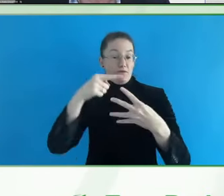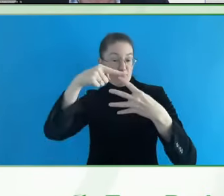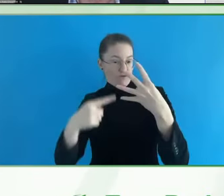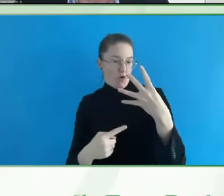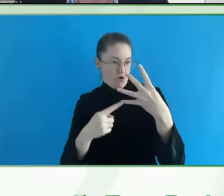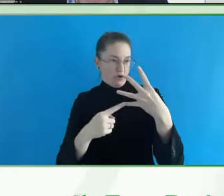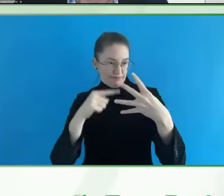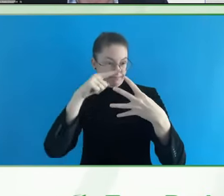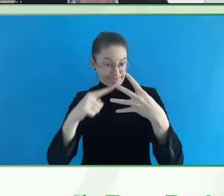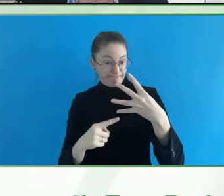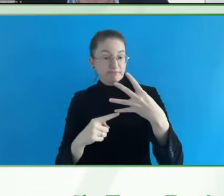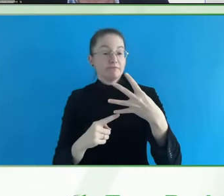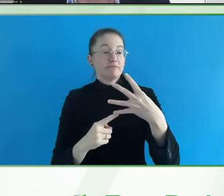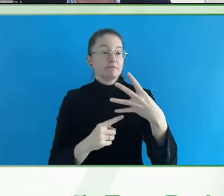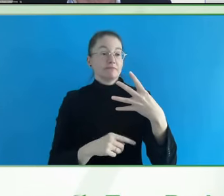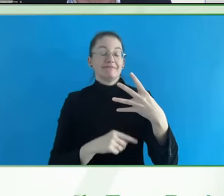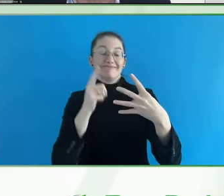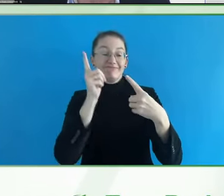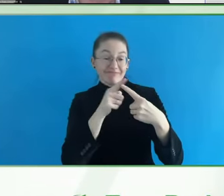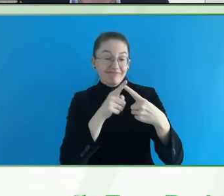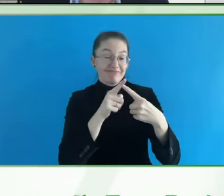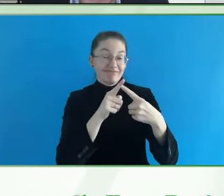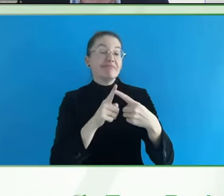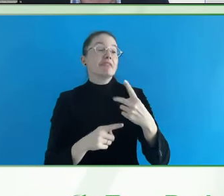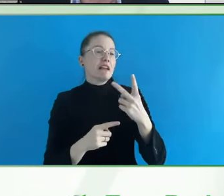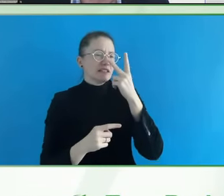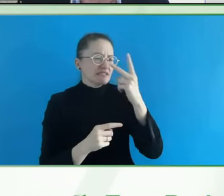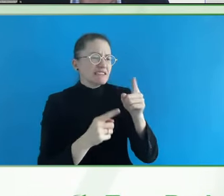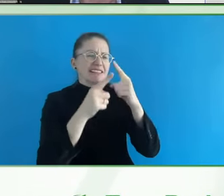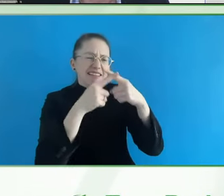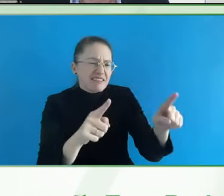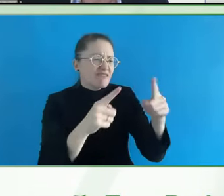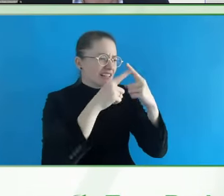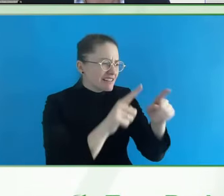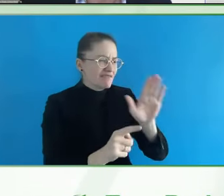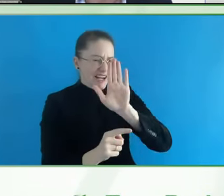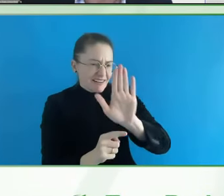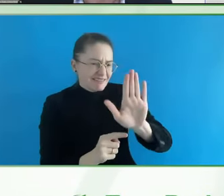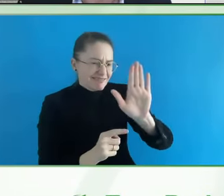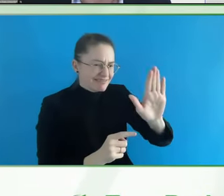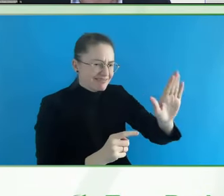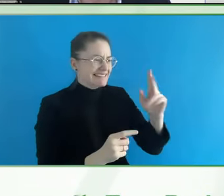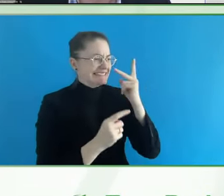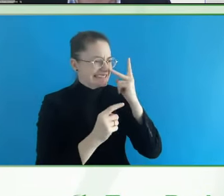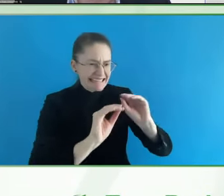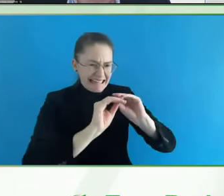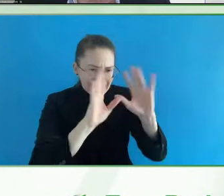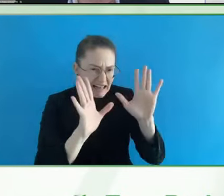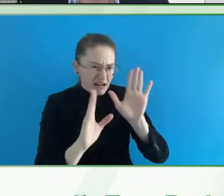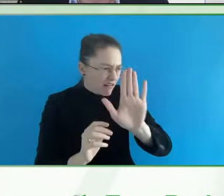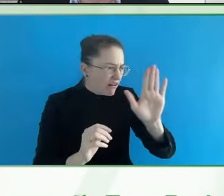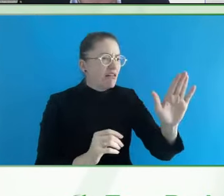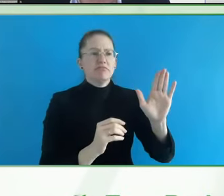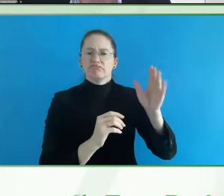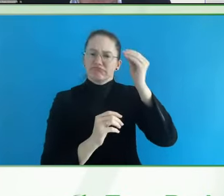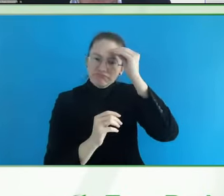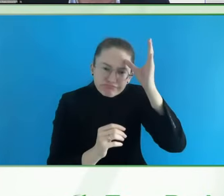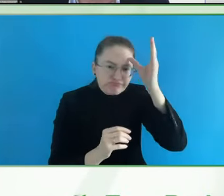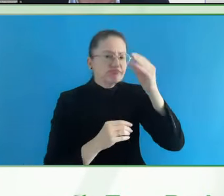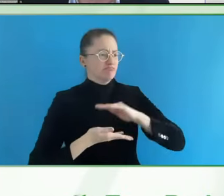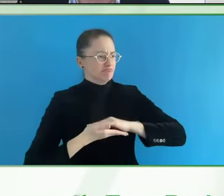equally important for the comprehensive development of students, facilitating the articulation of teaching